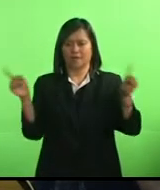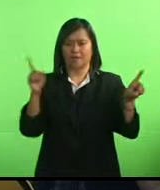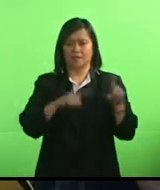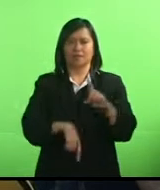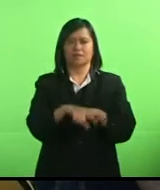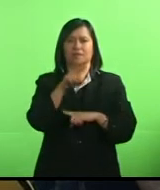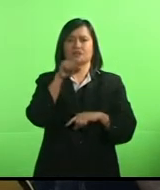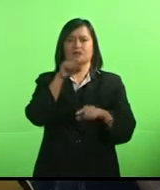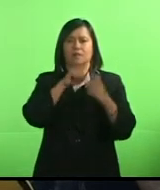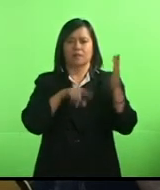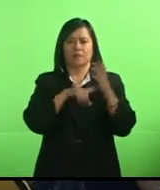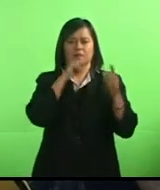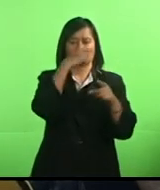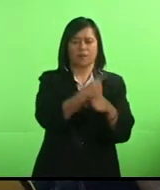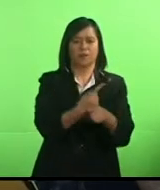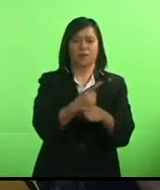incorporated, cited.